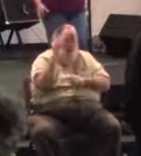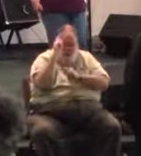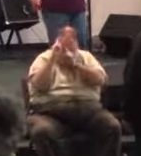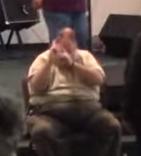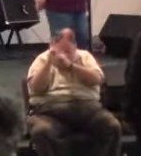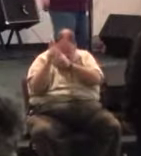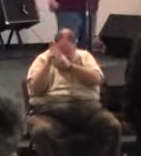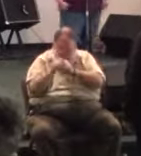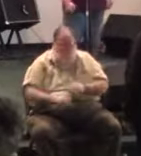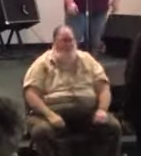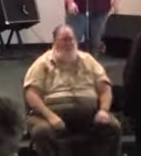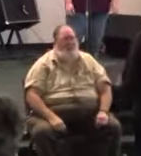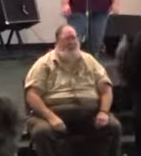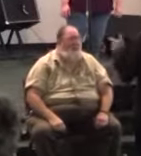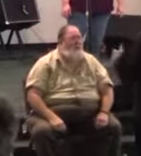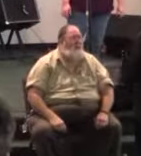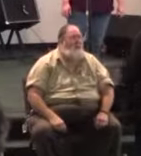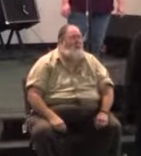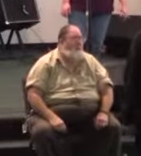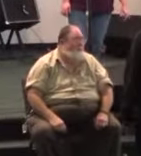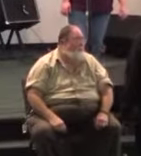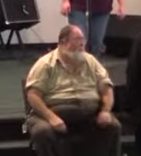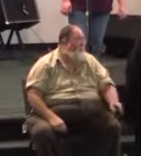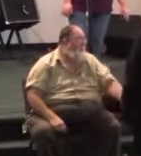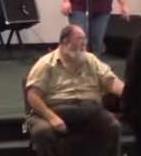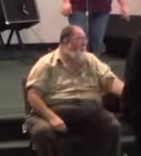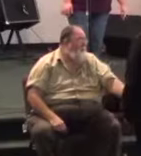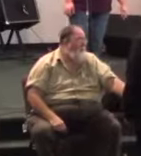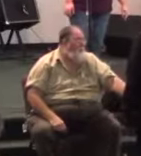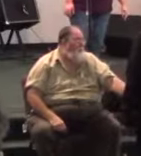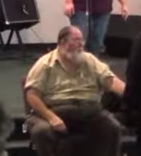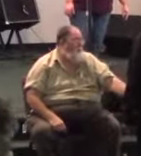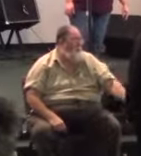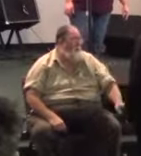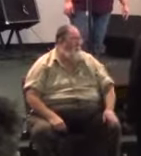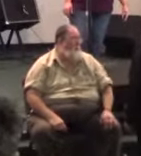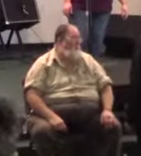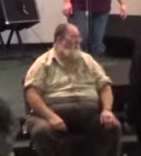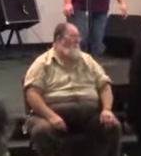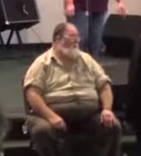Lord.